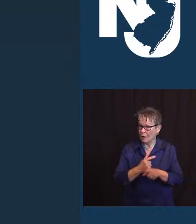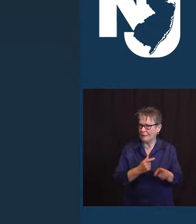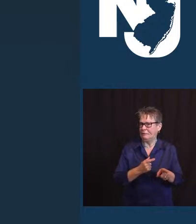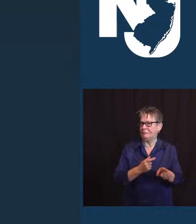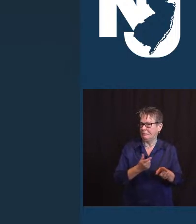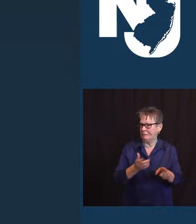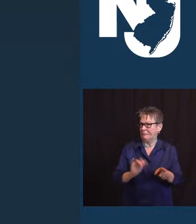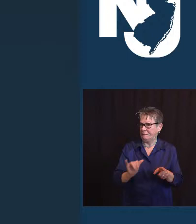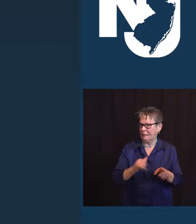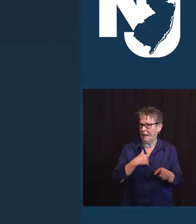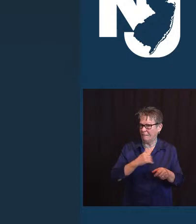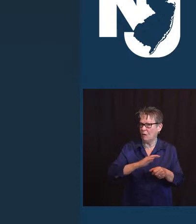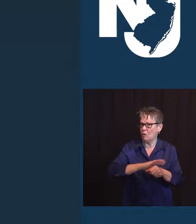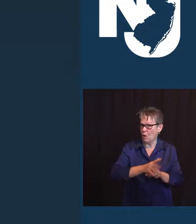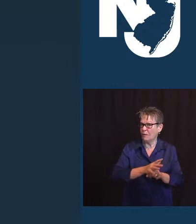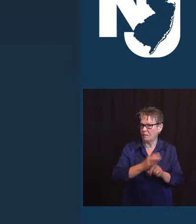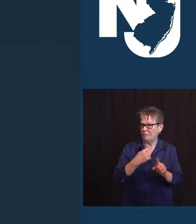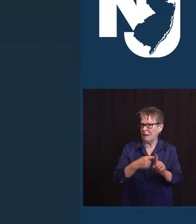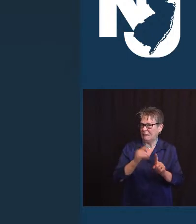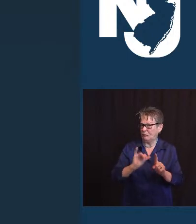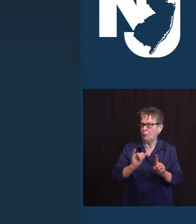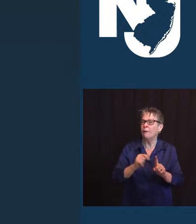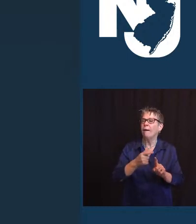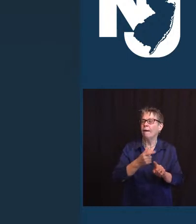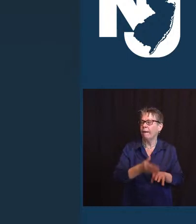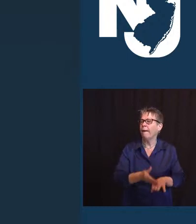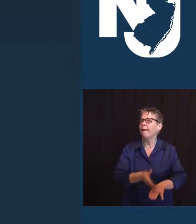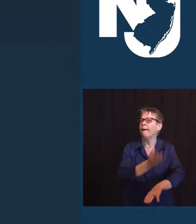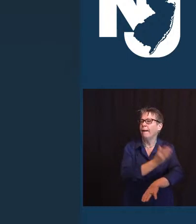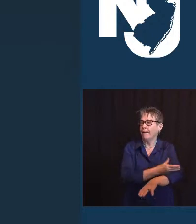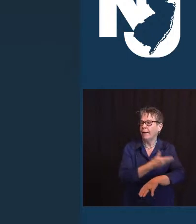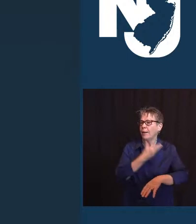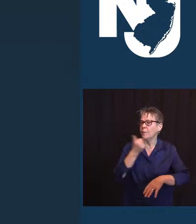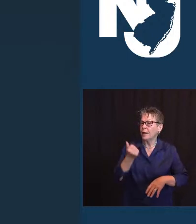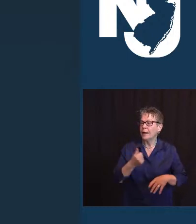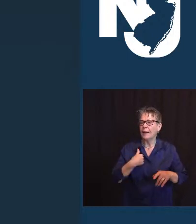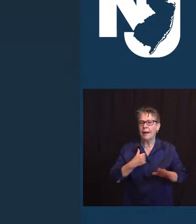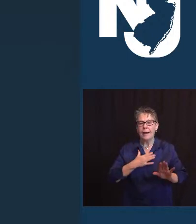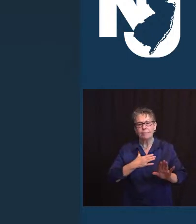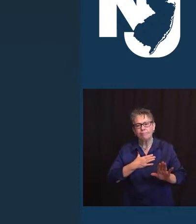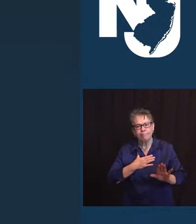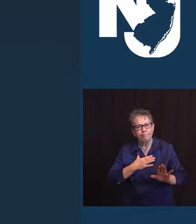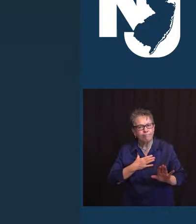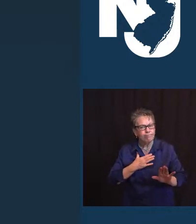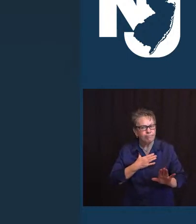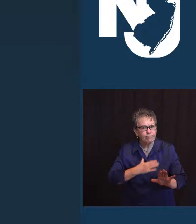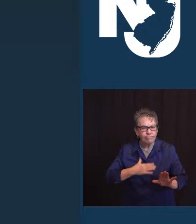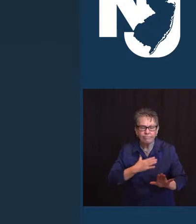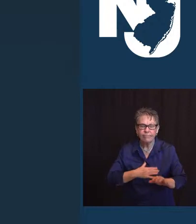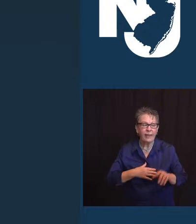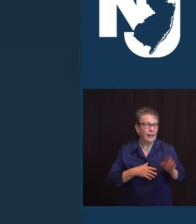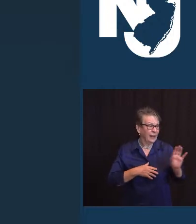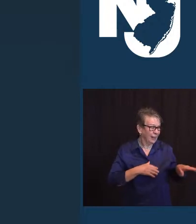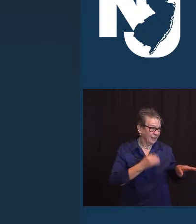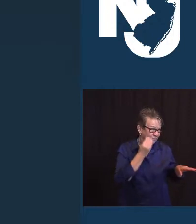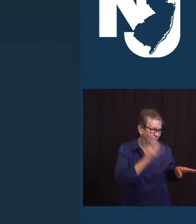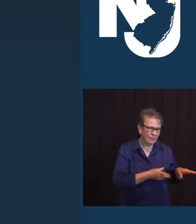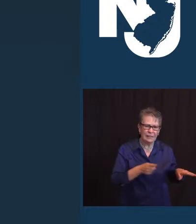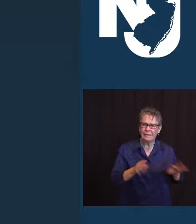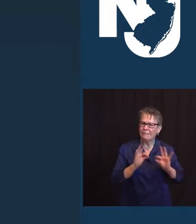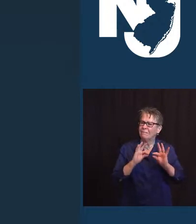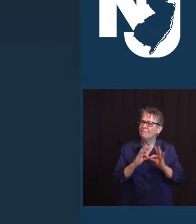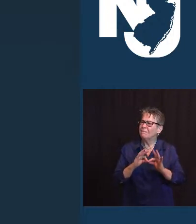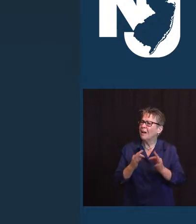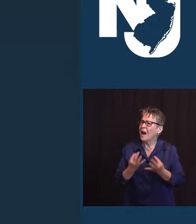doing better. But he told me, Judy, this is one of these families that it takes your breath away. 7 members of